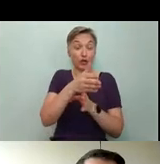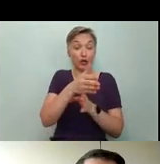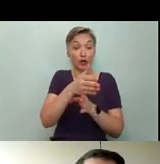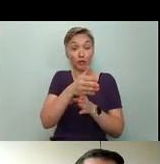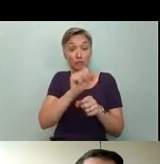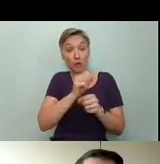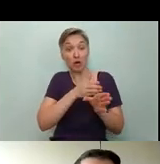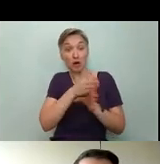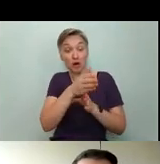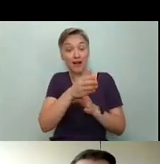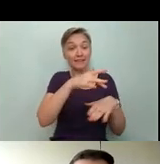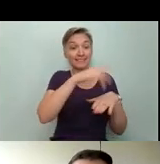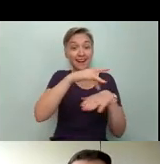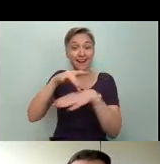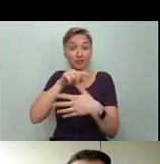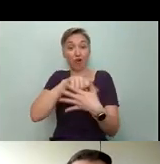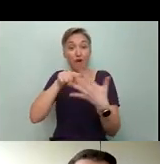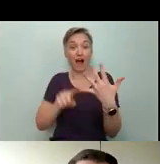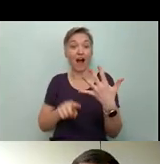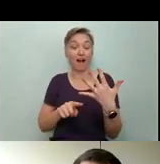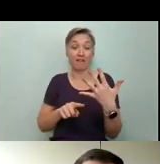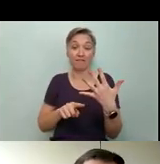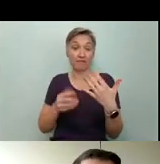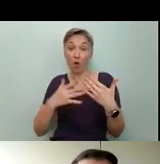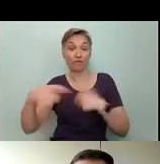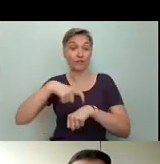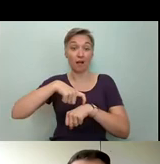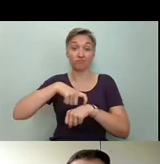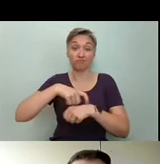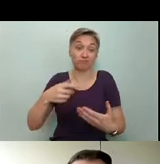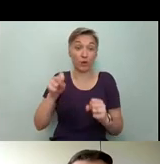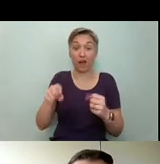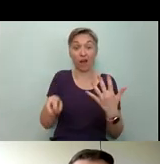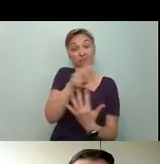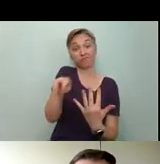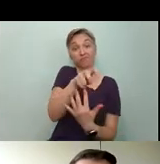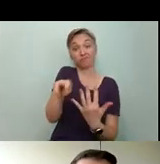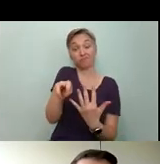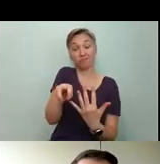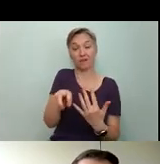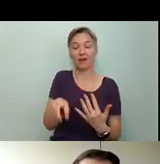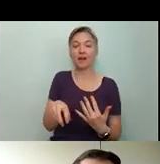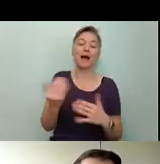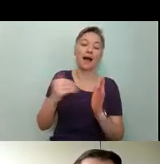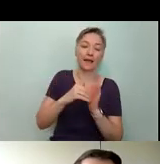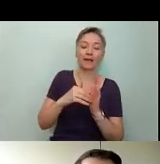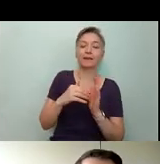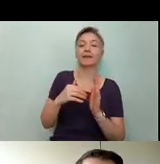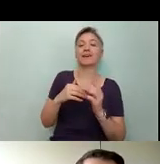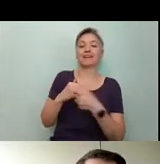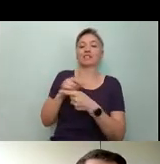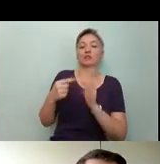career streams over the course of time. Again, keep in mind, these are examples, and our actual naming conventions may shift a little